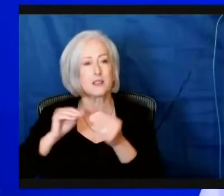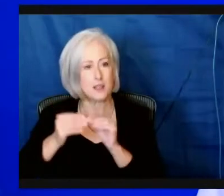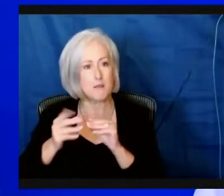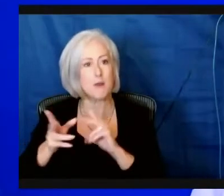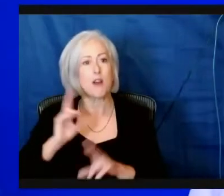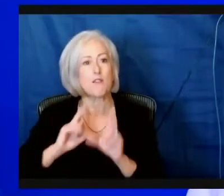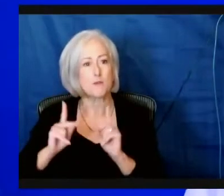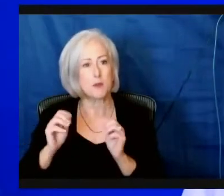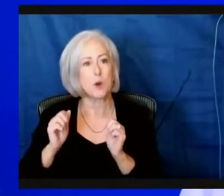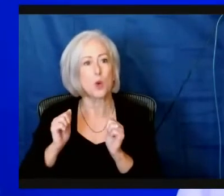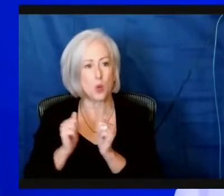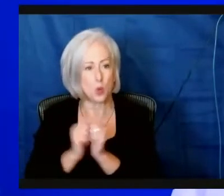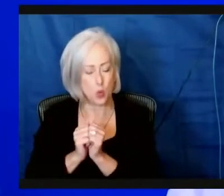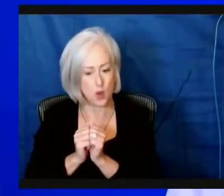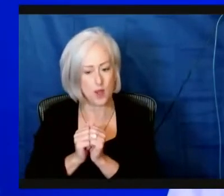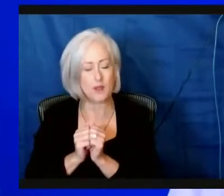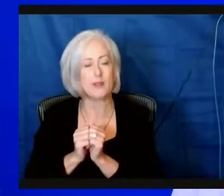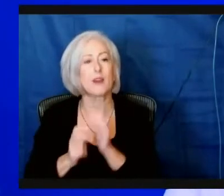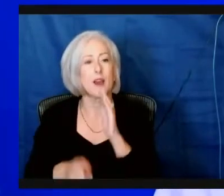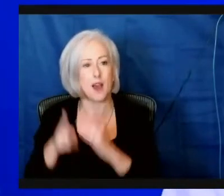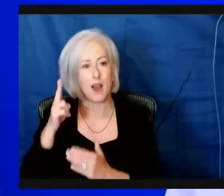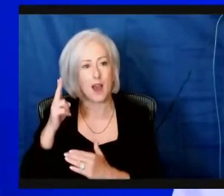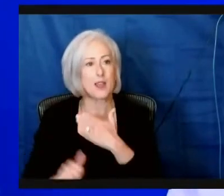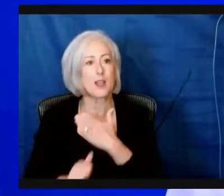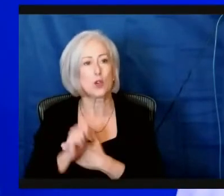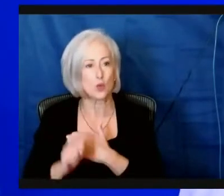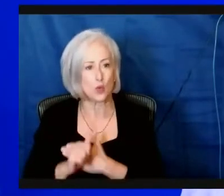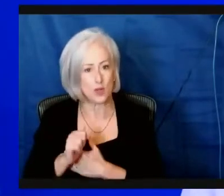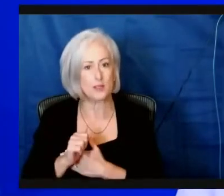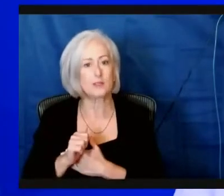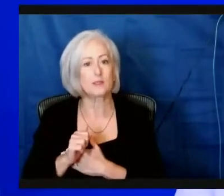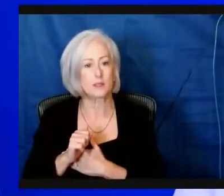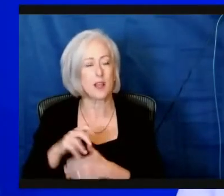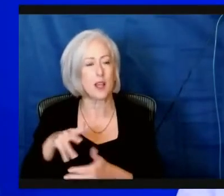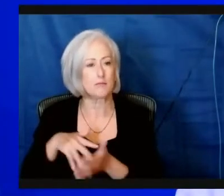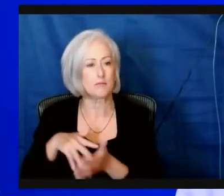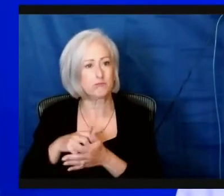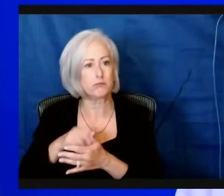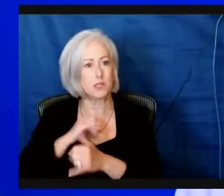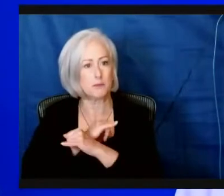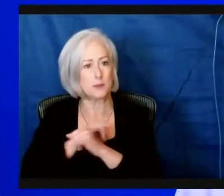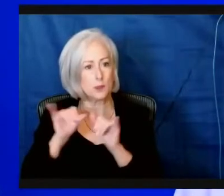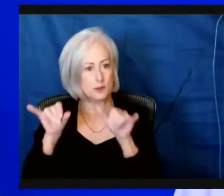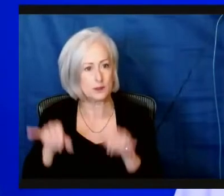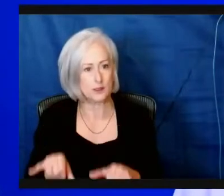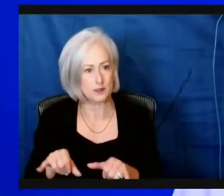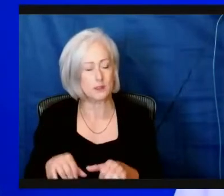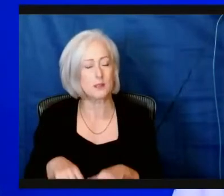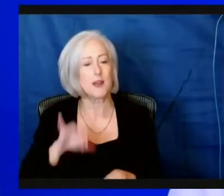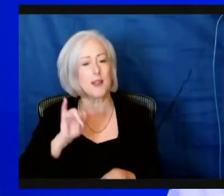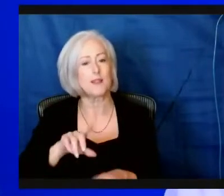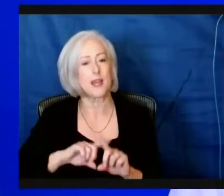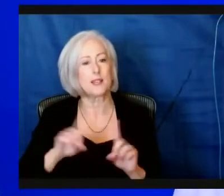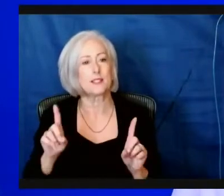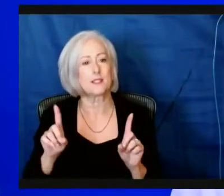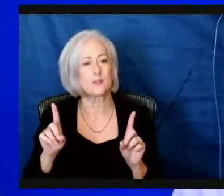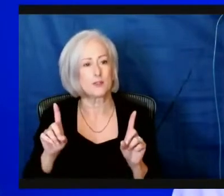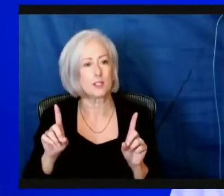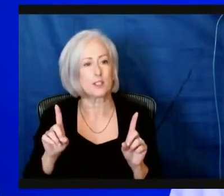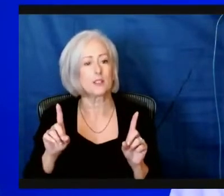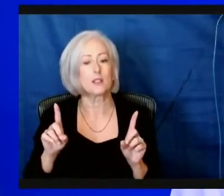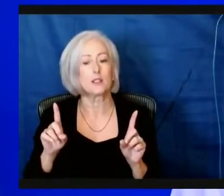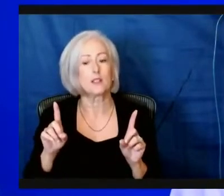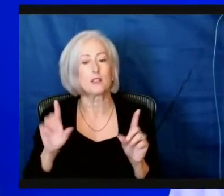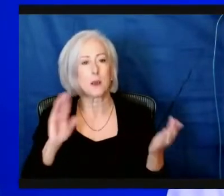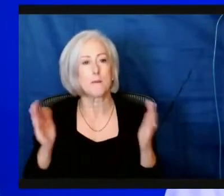risk of progression to disease. So I think that's something different than a healthcare facility the general public is. But I would agree with you. I